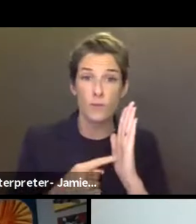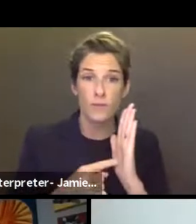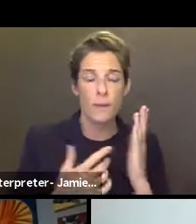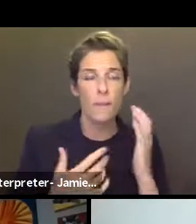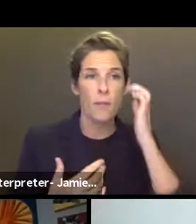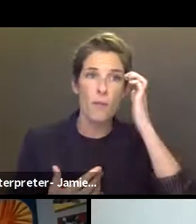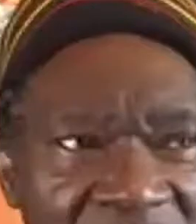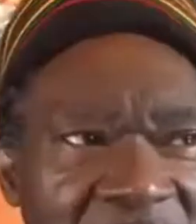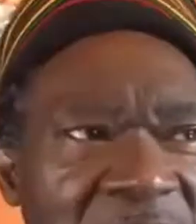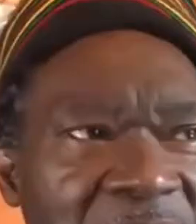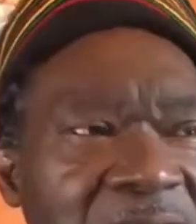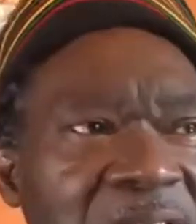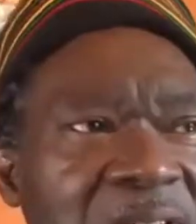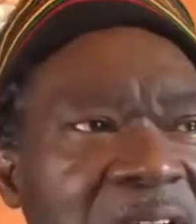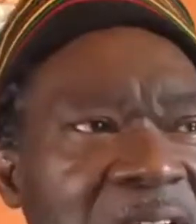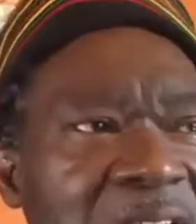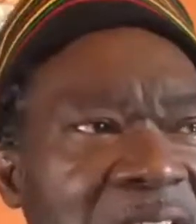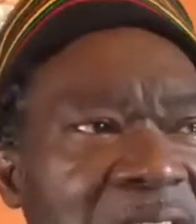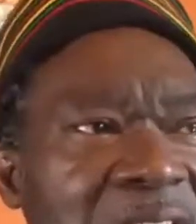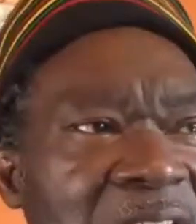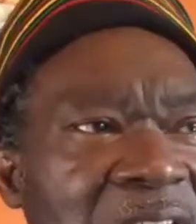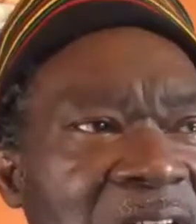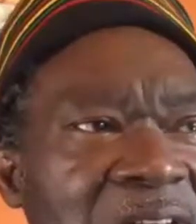it takes strength